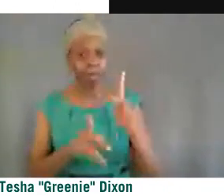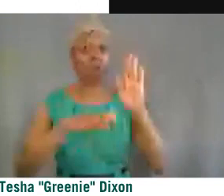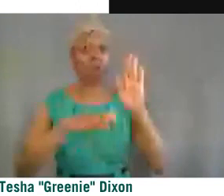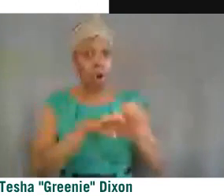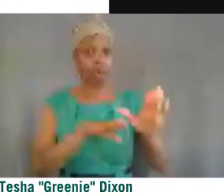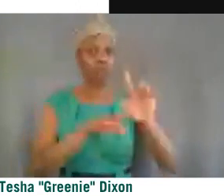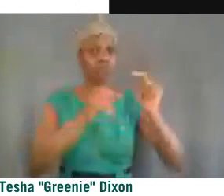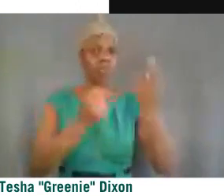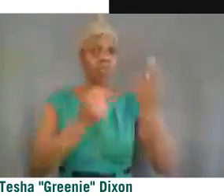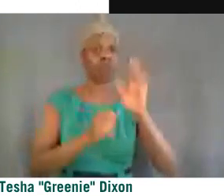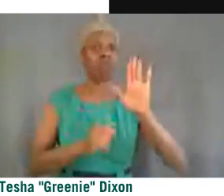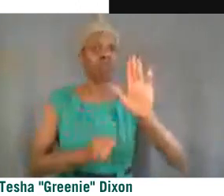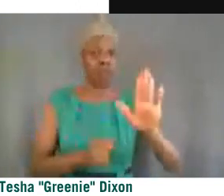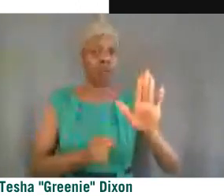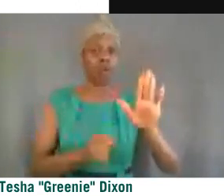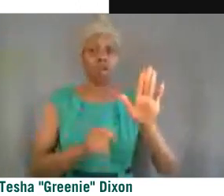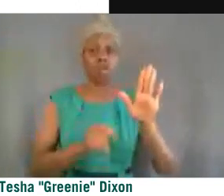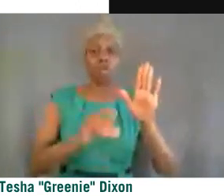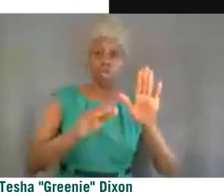your child or for yourself.